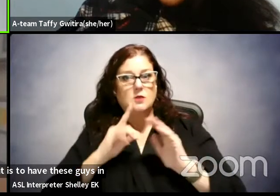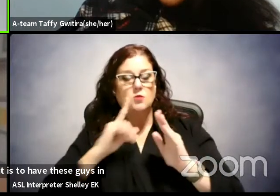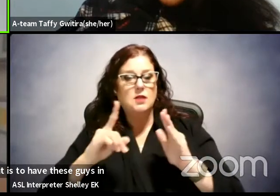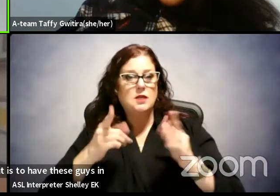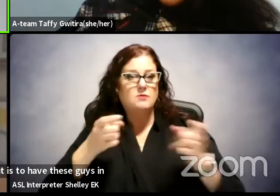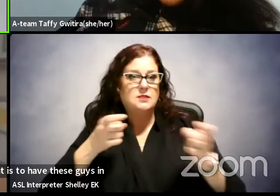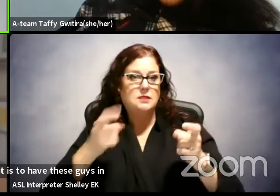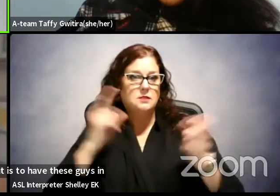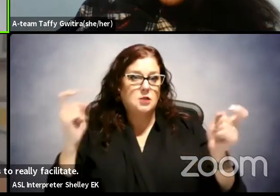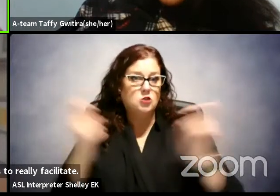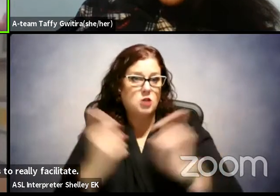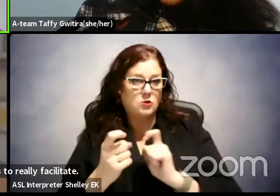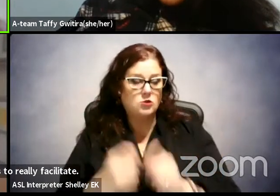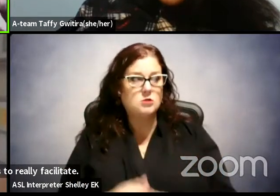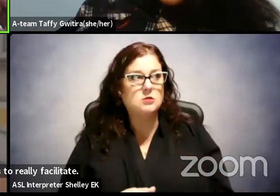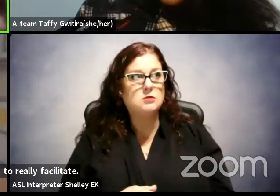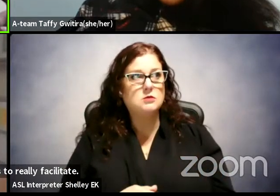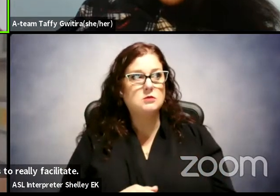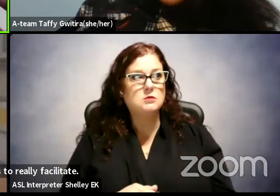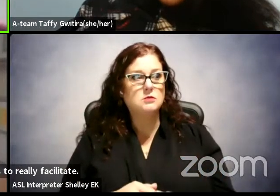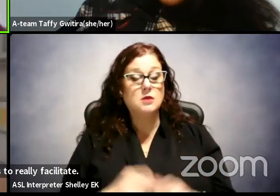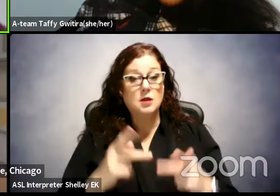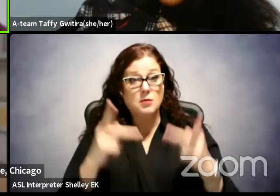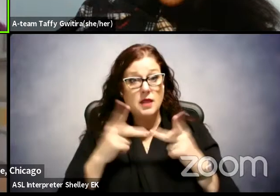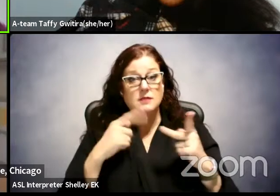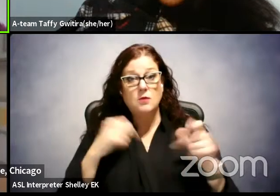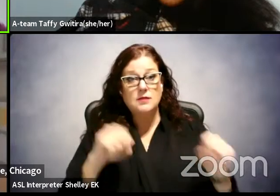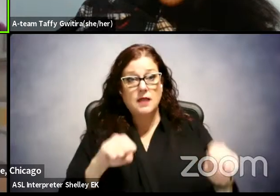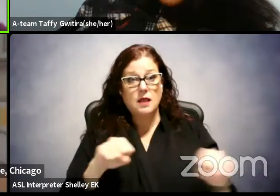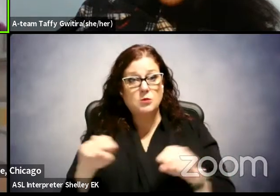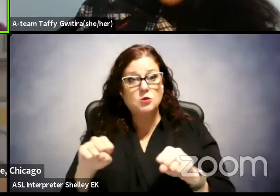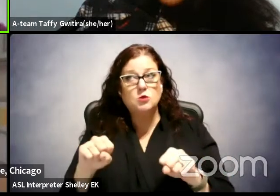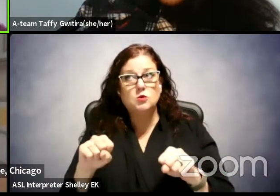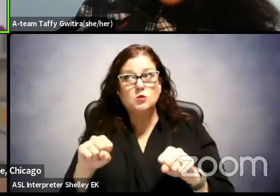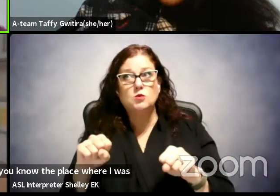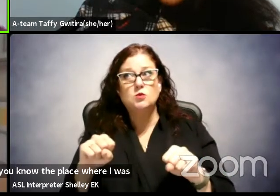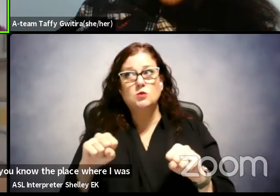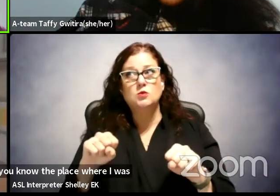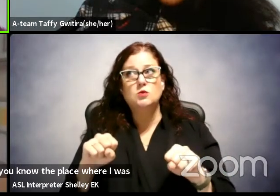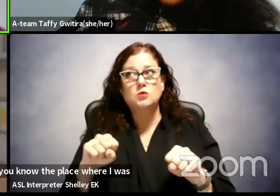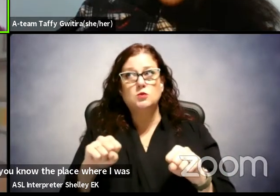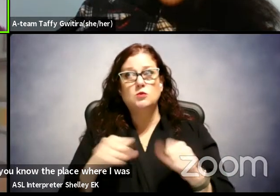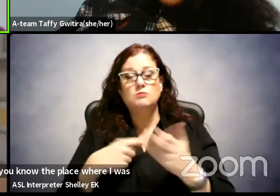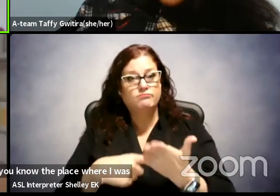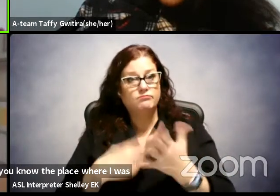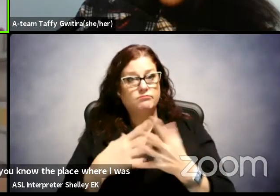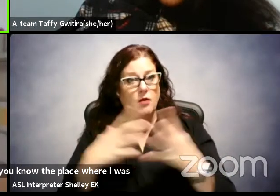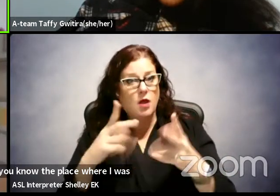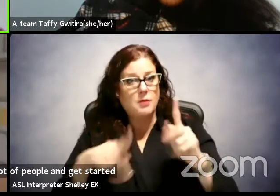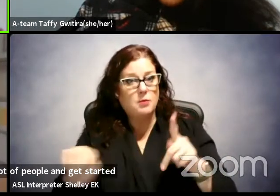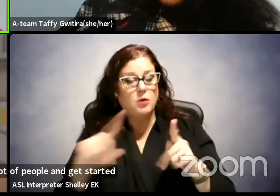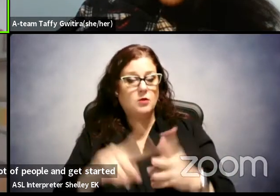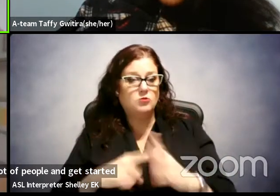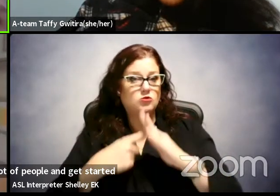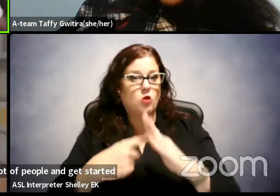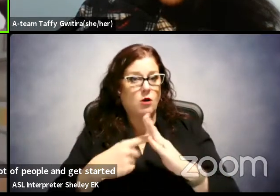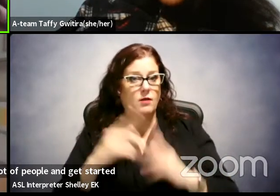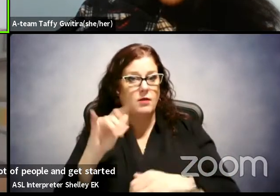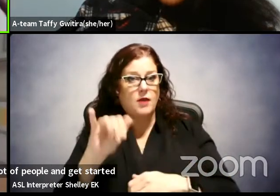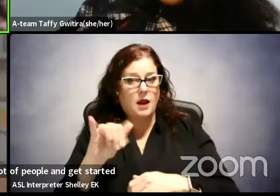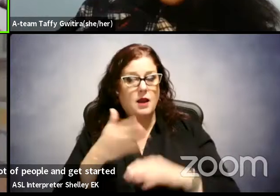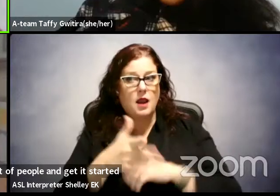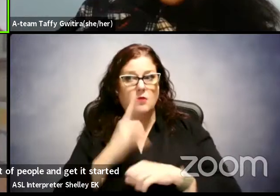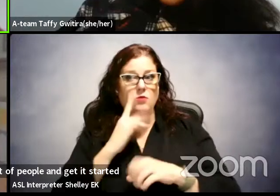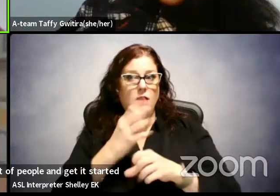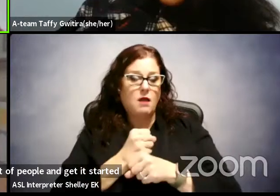facilitate change. Chicago is, the place where I was able to really talk to a lot of people and get it started once I really got